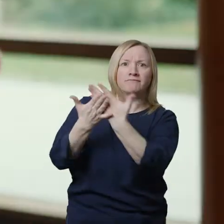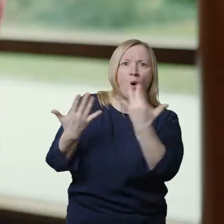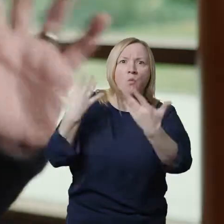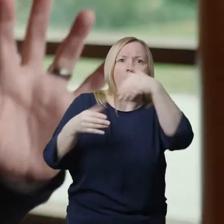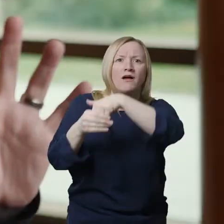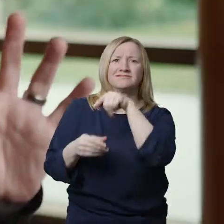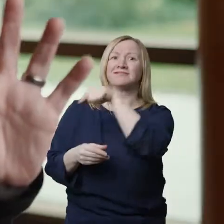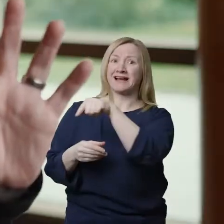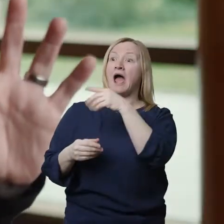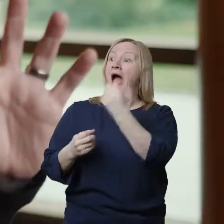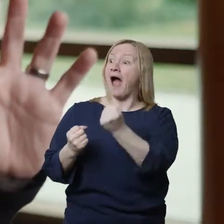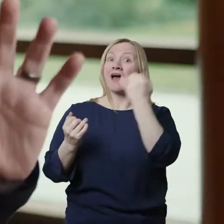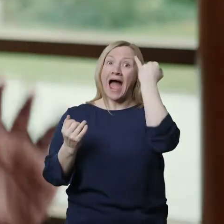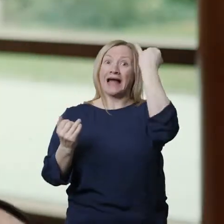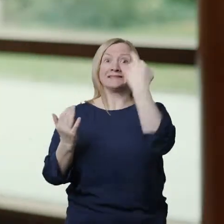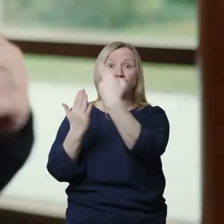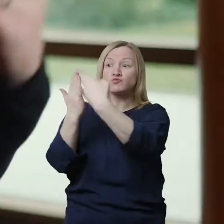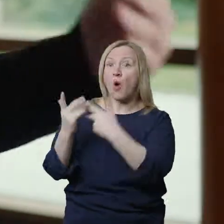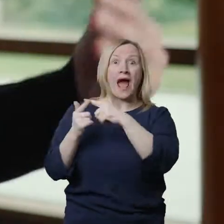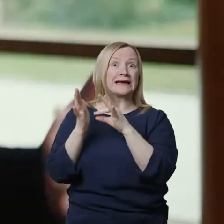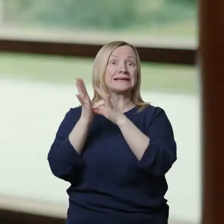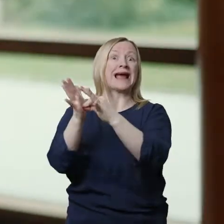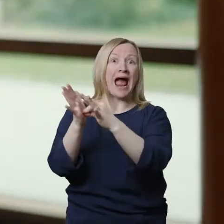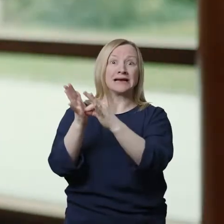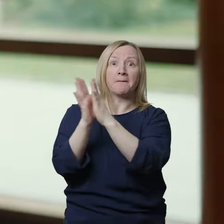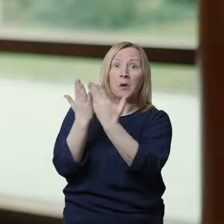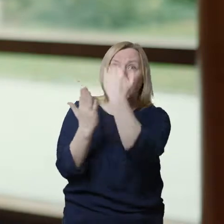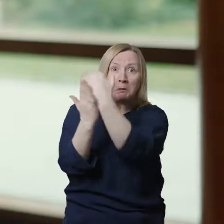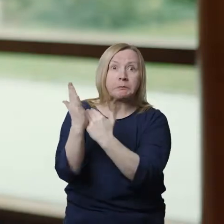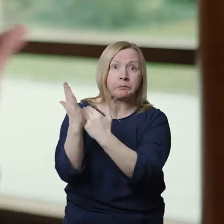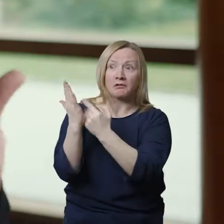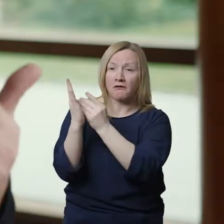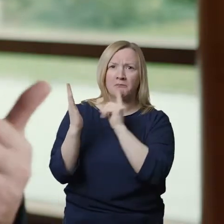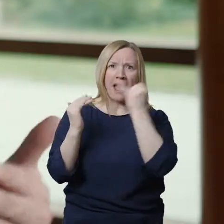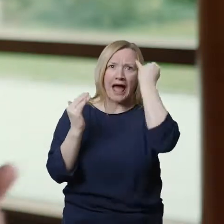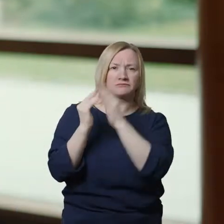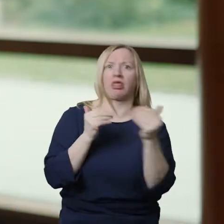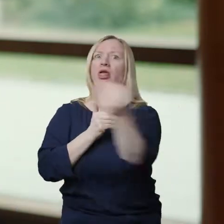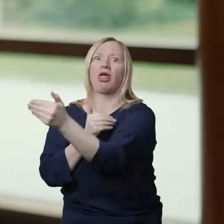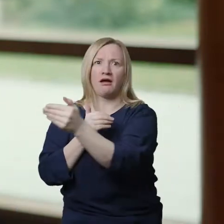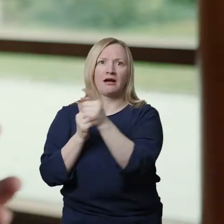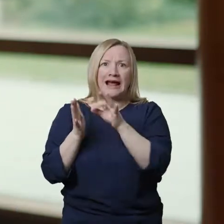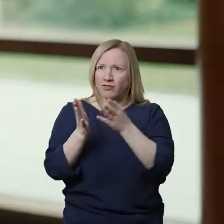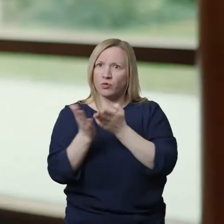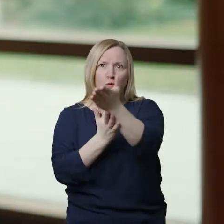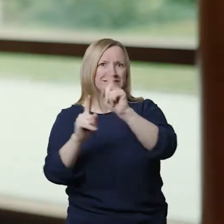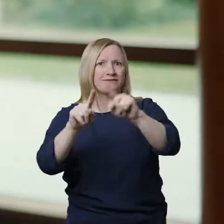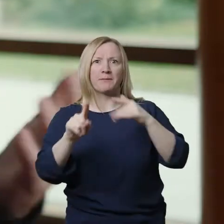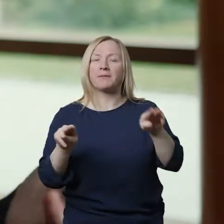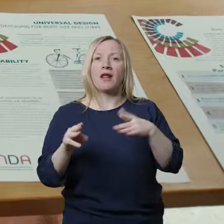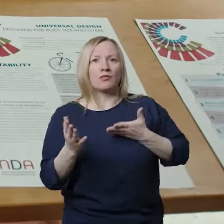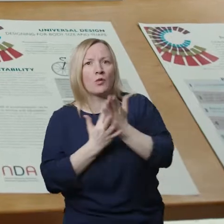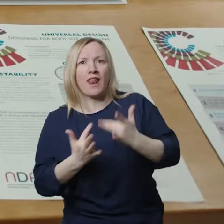they go beyond the idea of rules and books for, you know, guiding people through life.